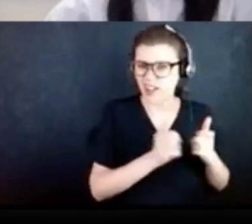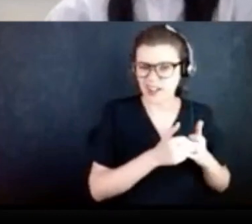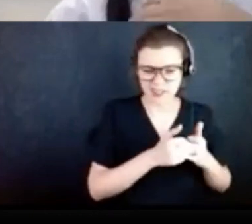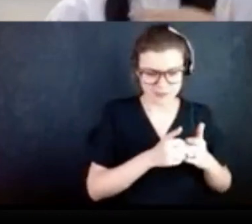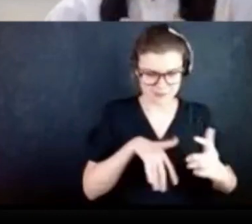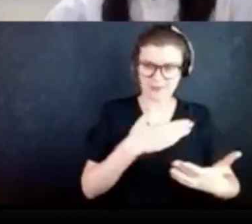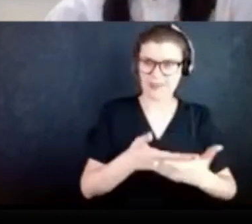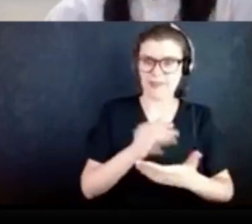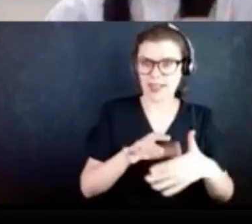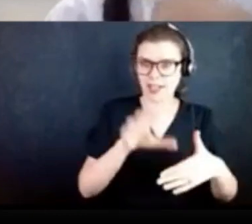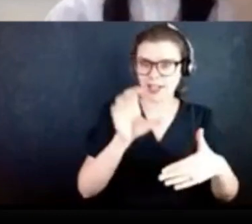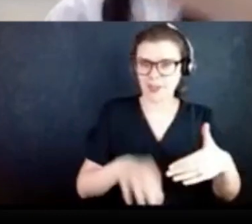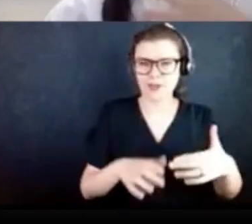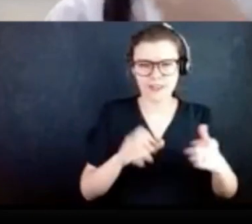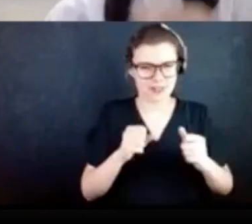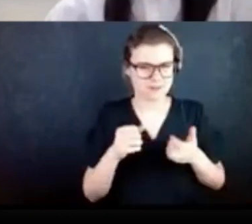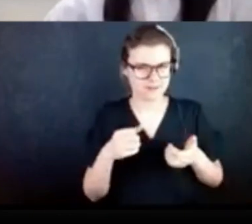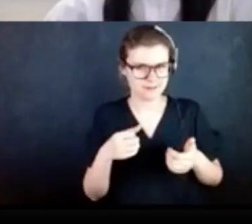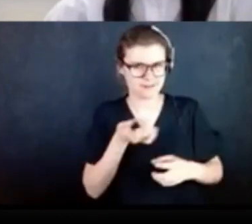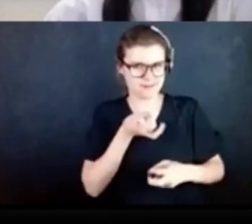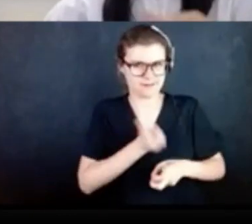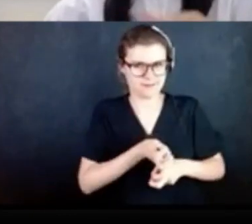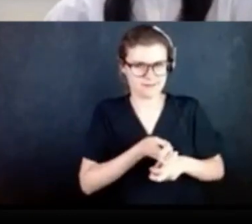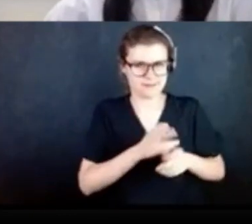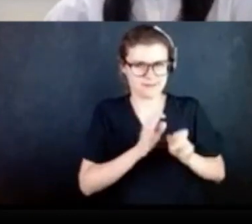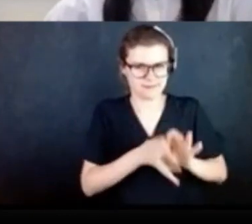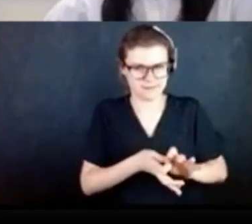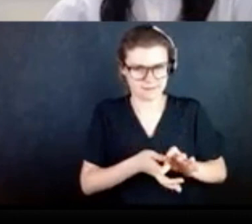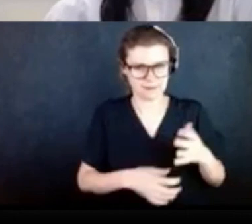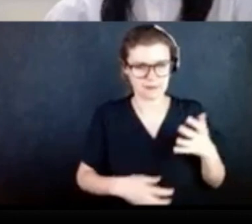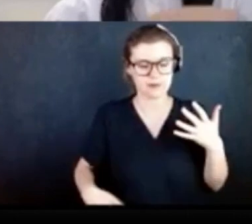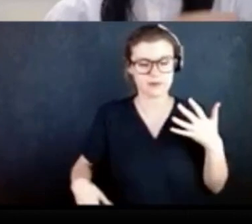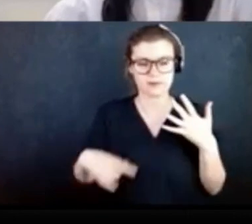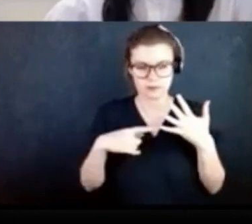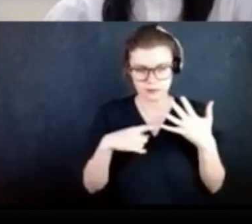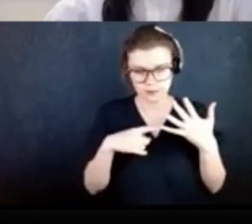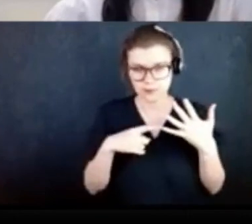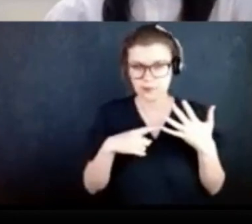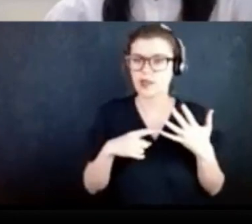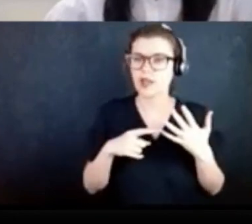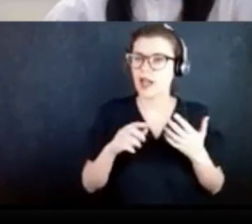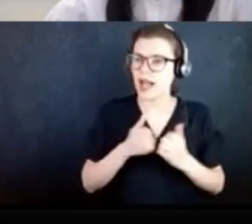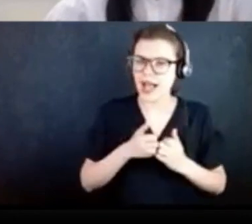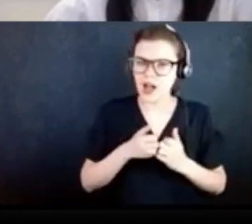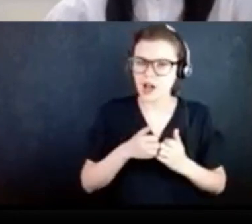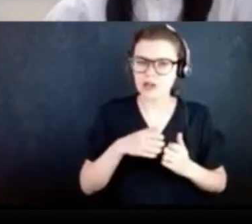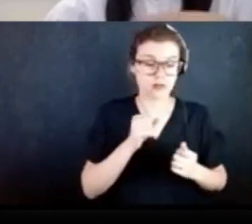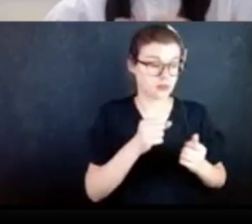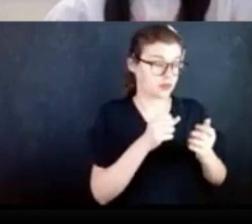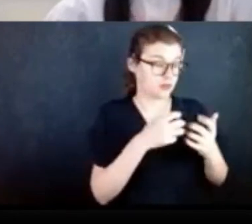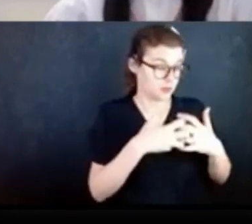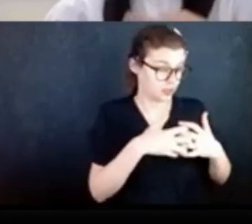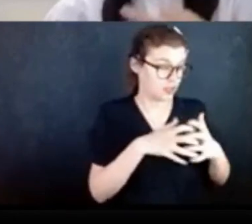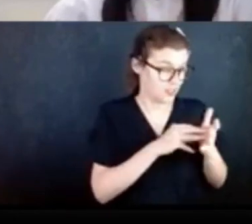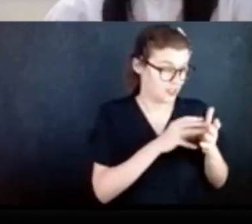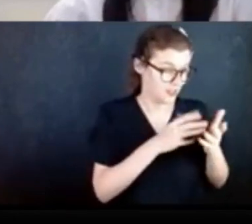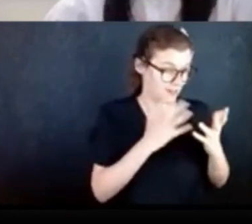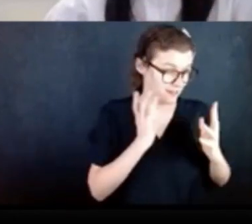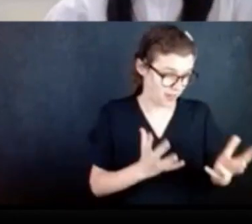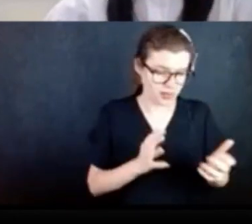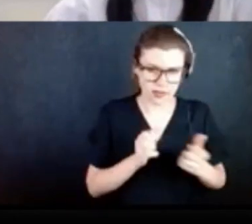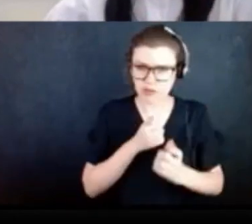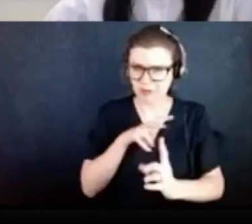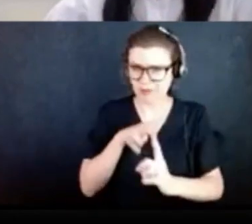challenge to rely on the aggregate pattern from machine learning to understand learning in context, such as studying